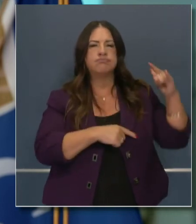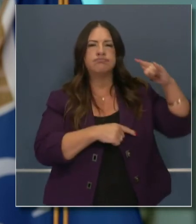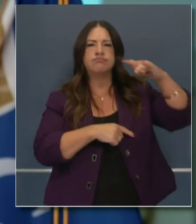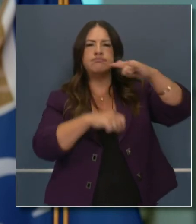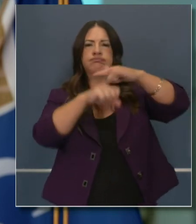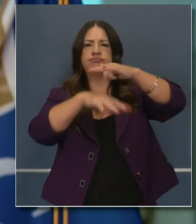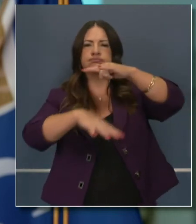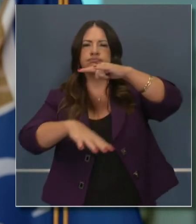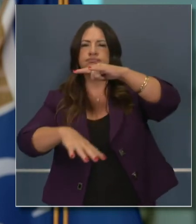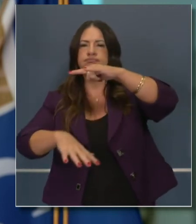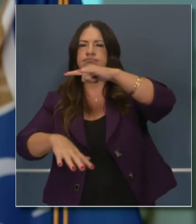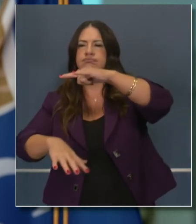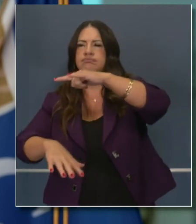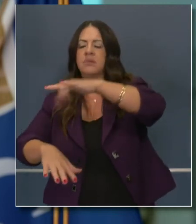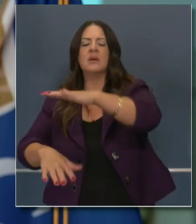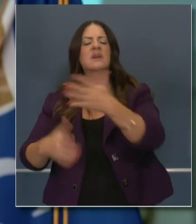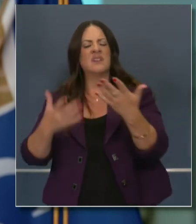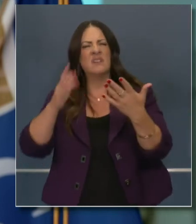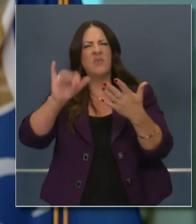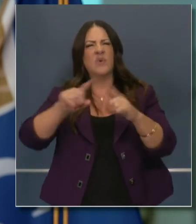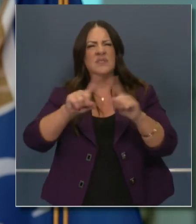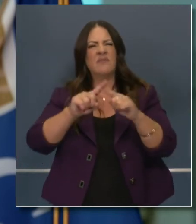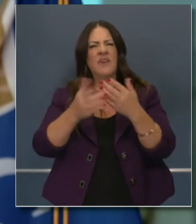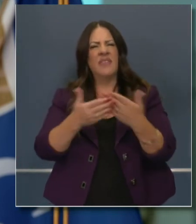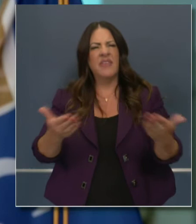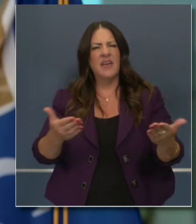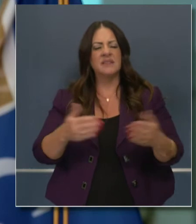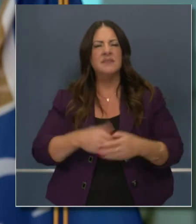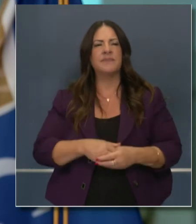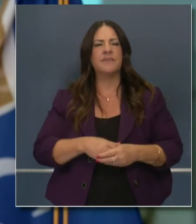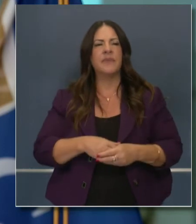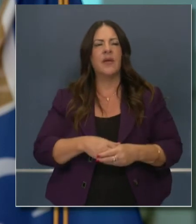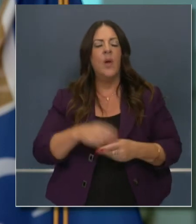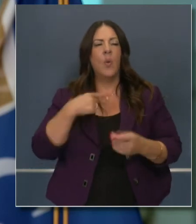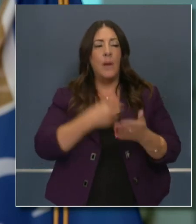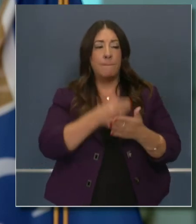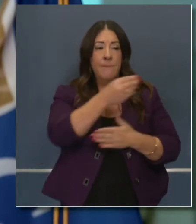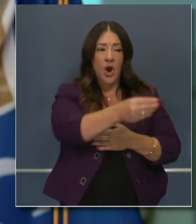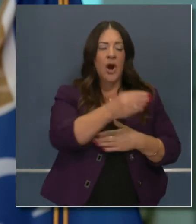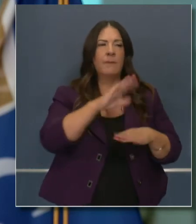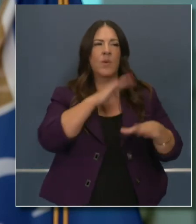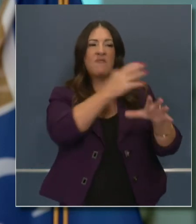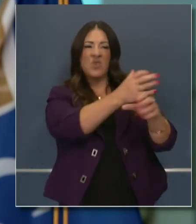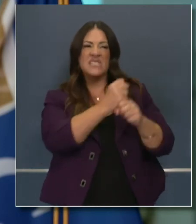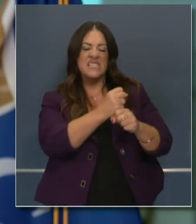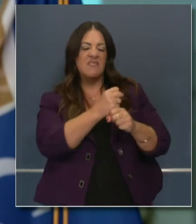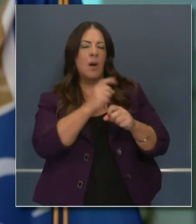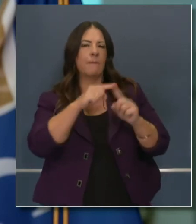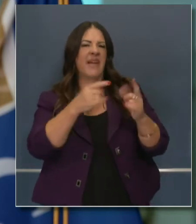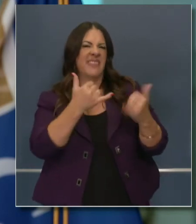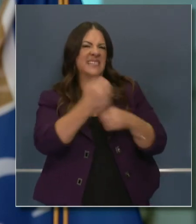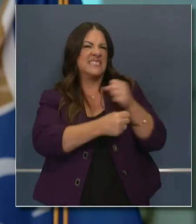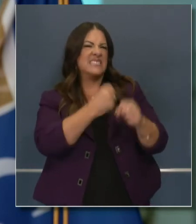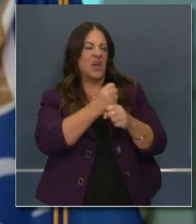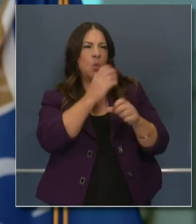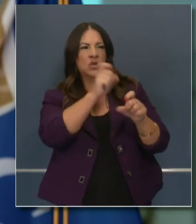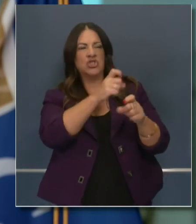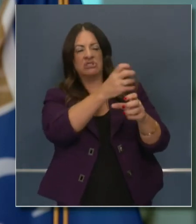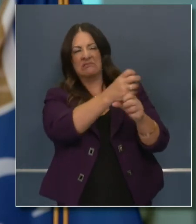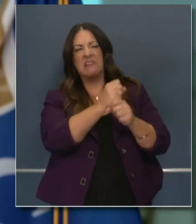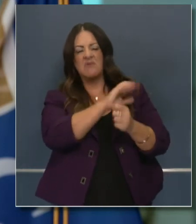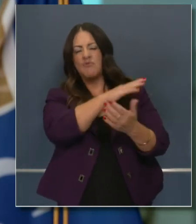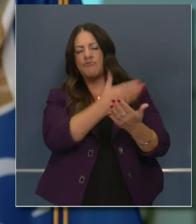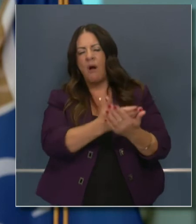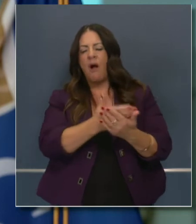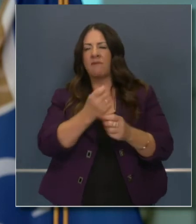traditional equipment that has been procured but hasn't been yet delivered, that is being delivered this year, next year, and more still